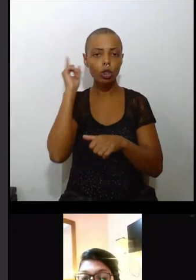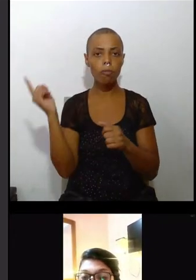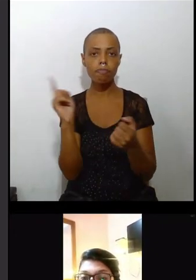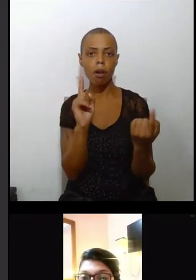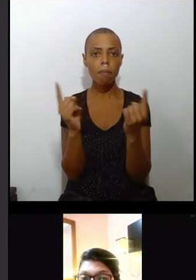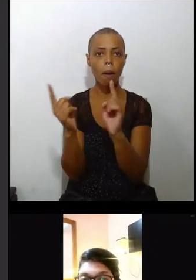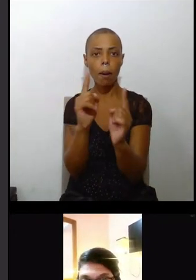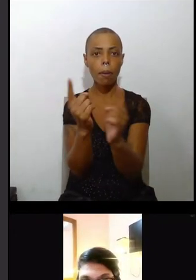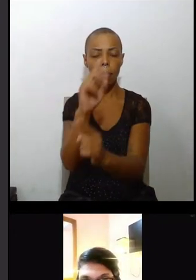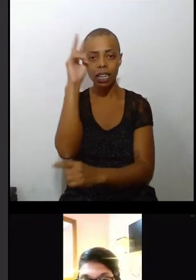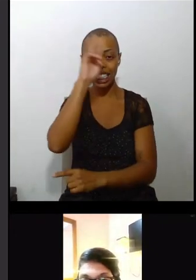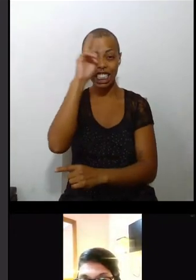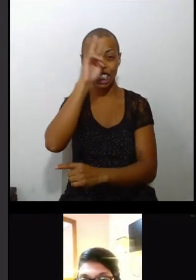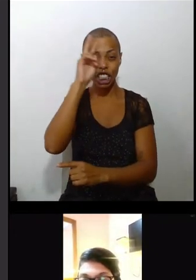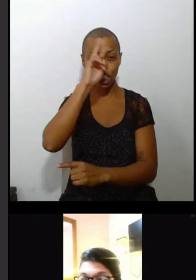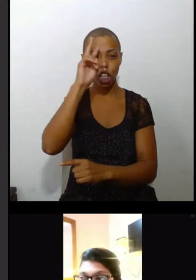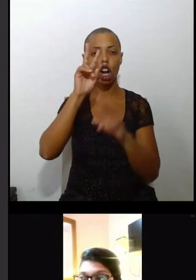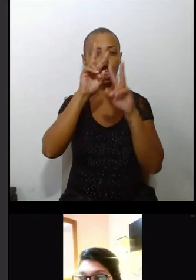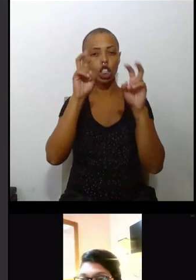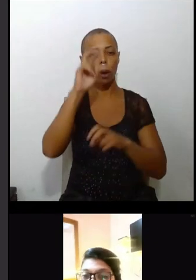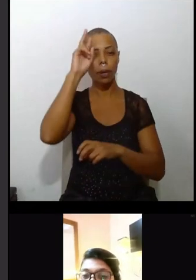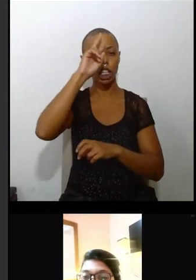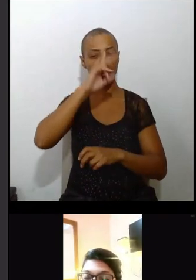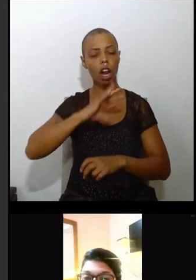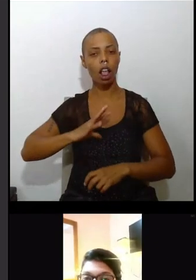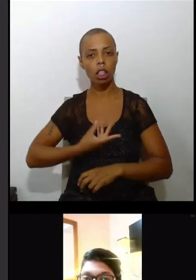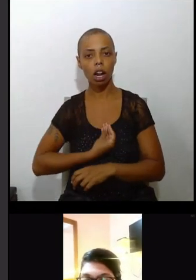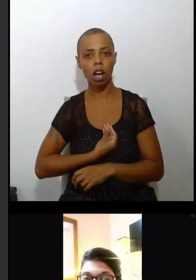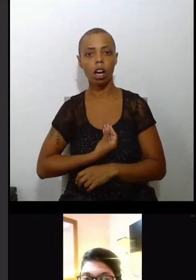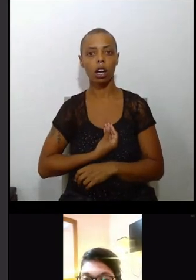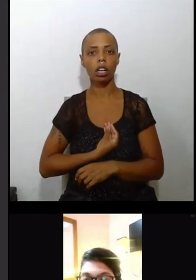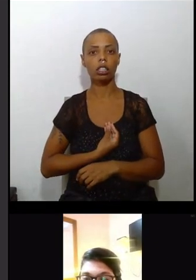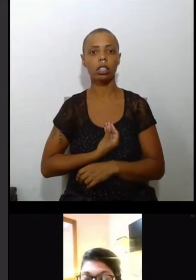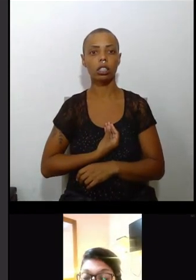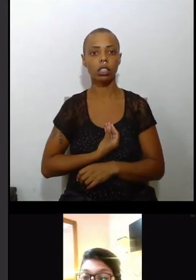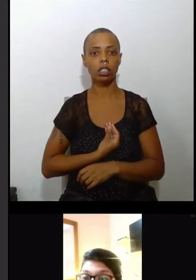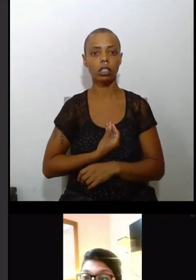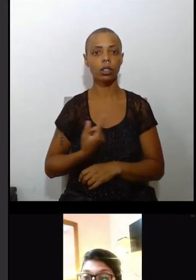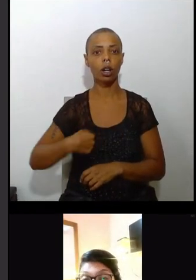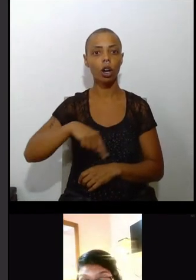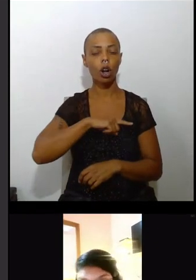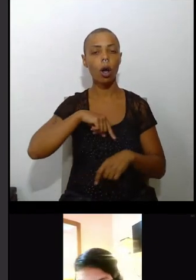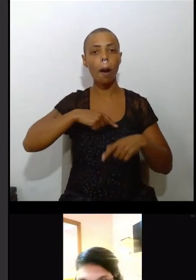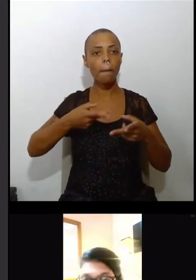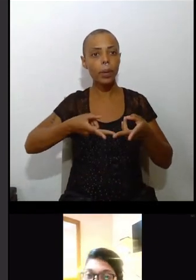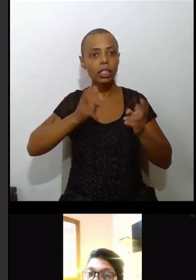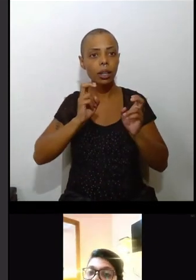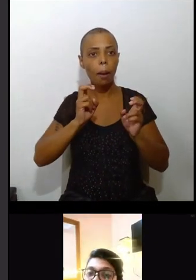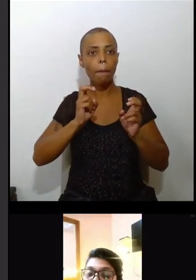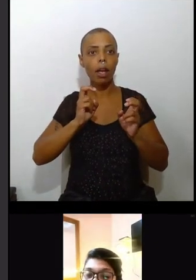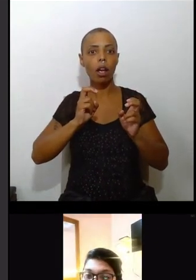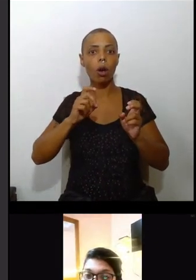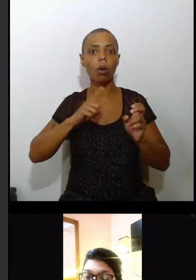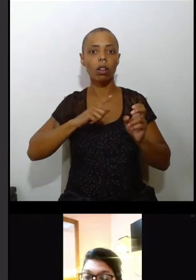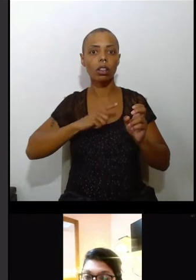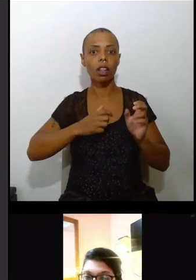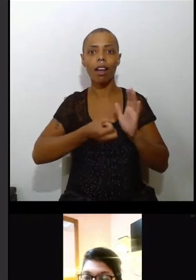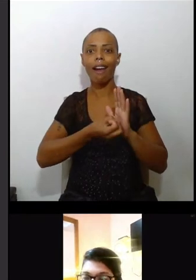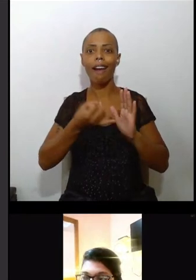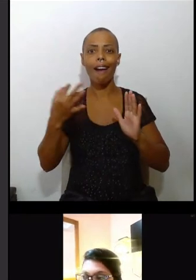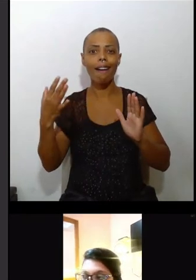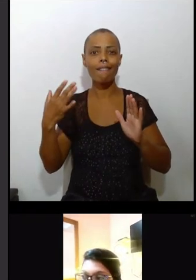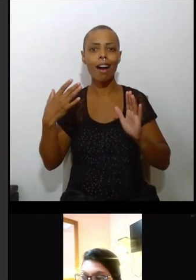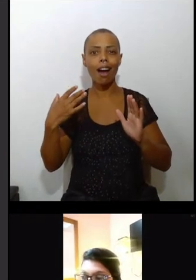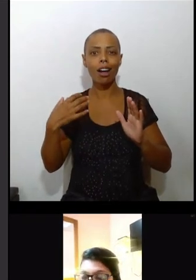we realized that they have several religious connotations and several practices within the